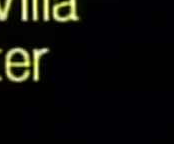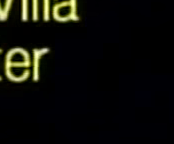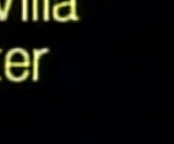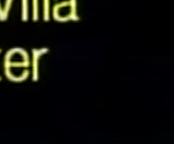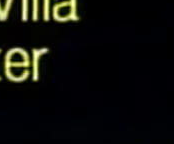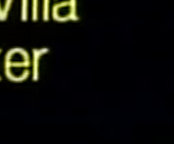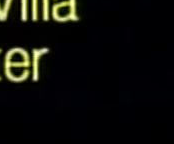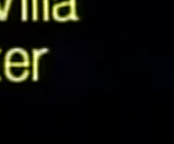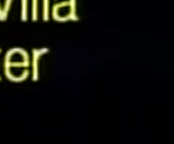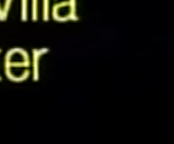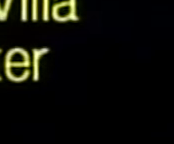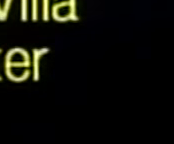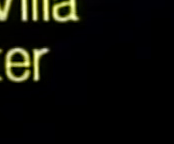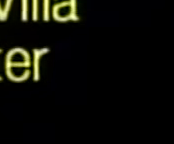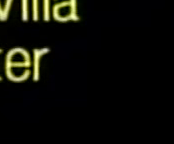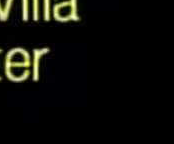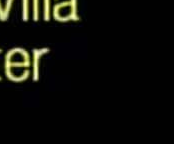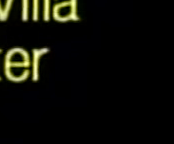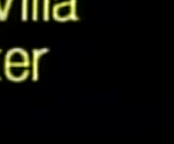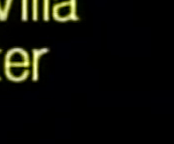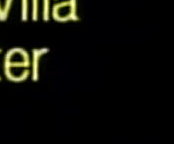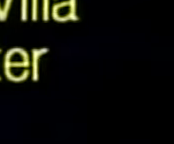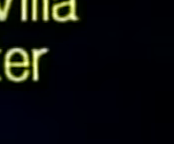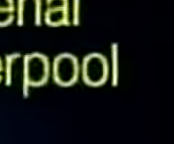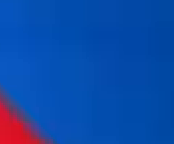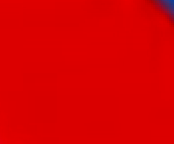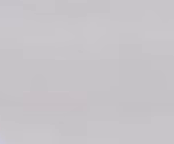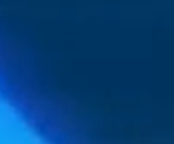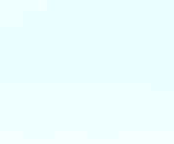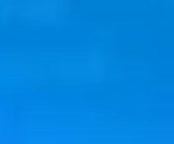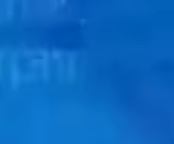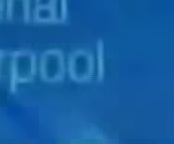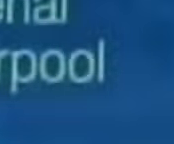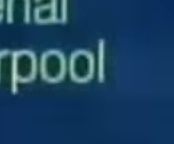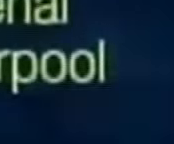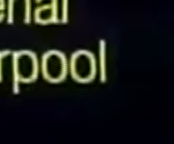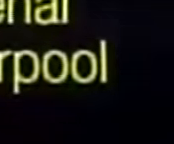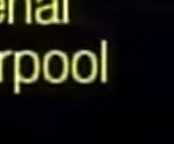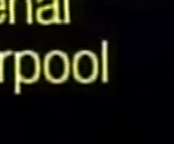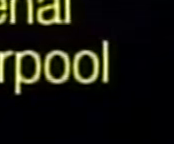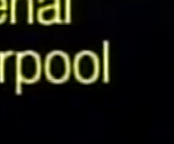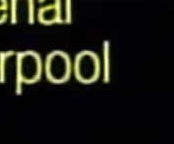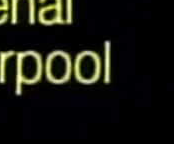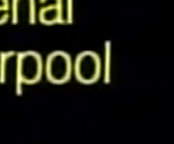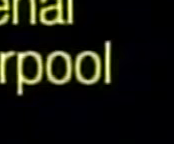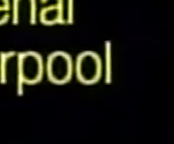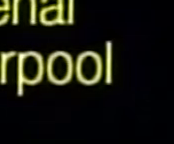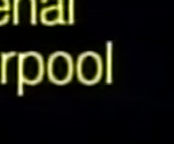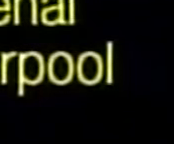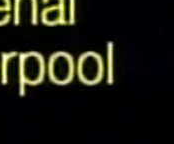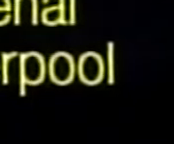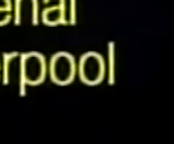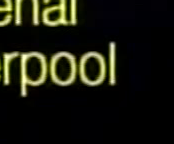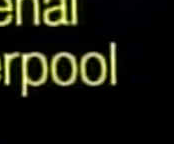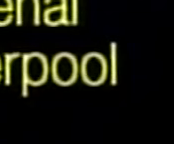Lukaku will want to be the 5th player to having scored more than 50 goals in the under below the age of 23. Southampton will be